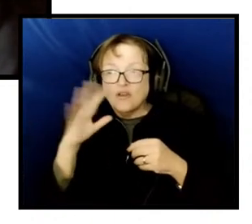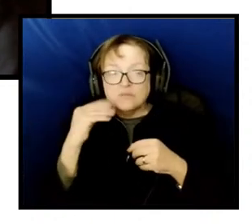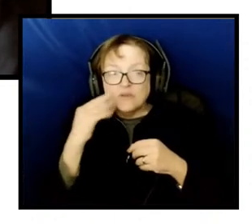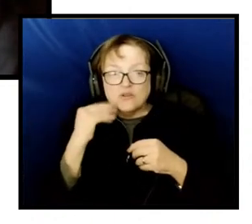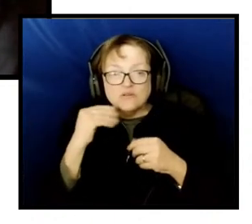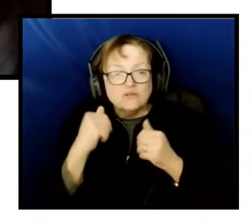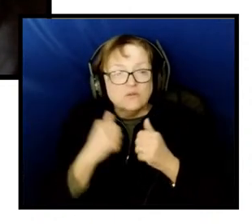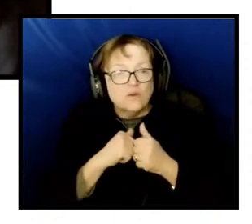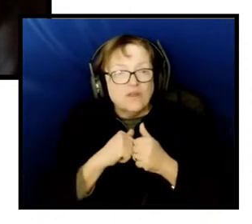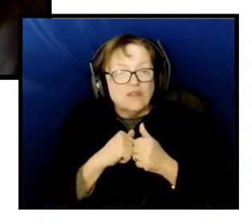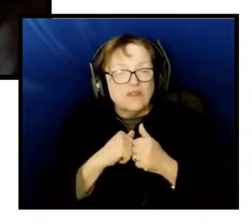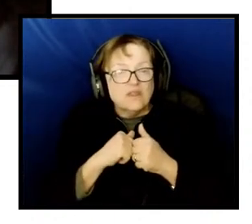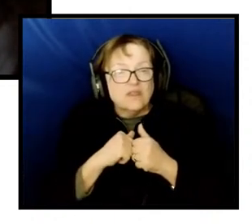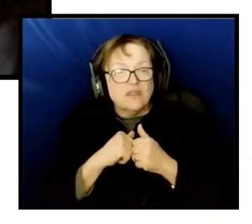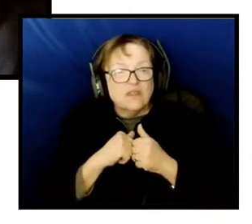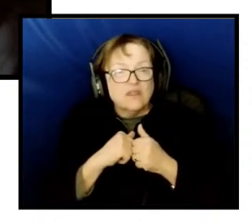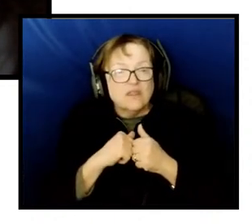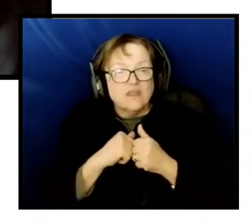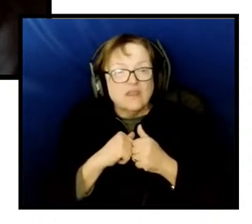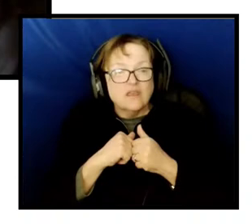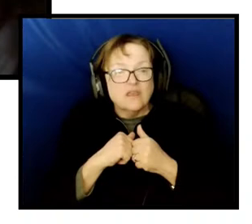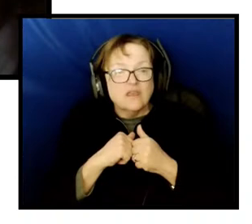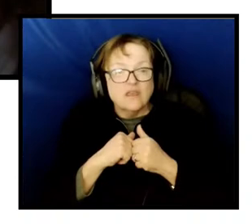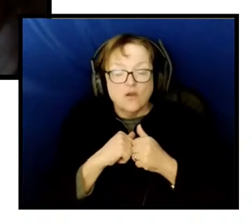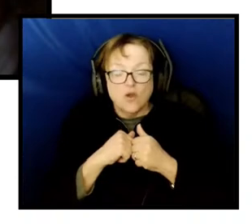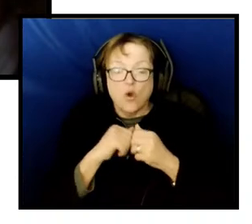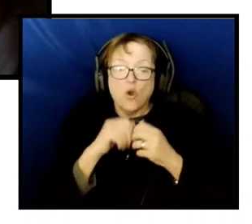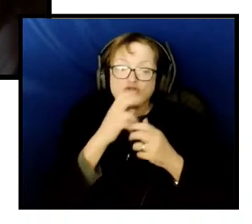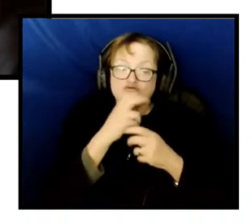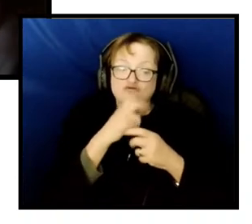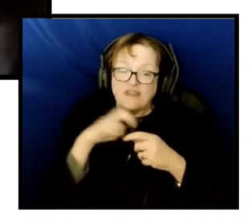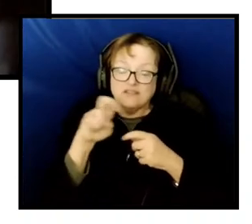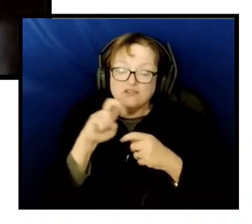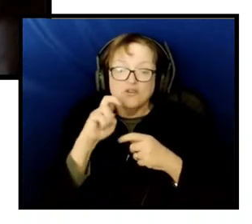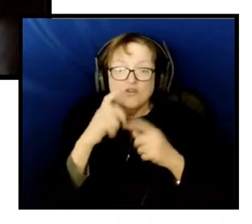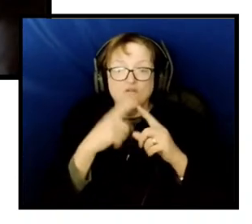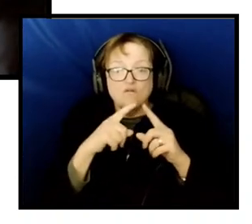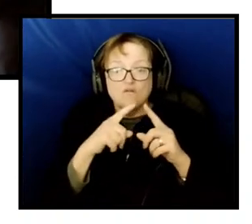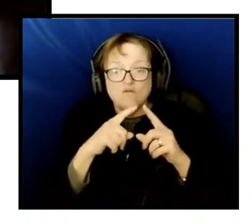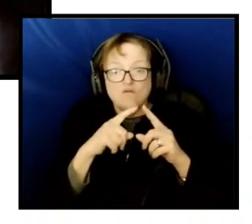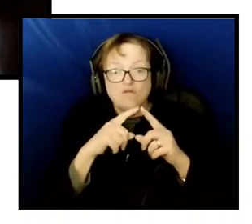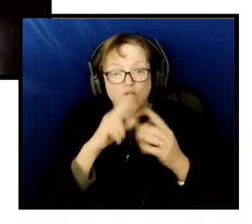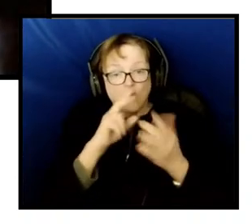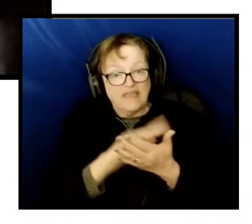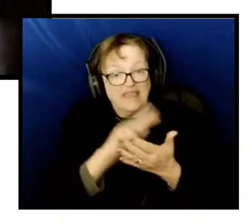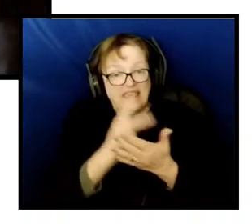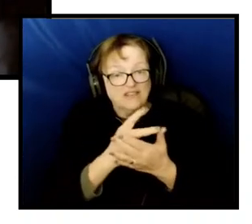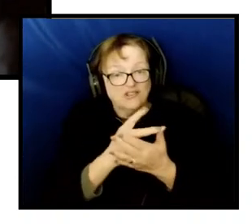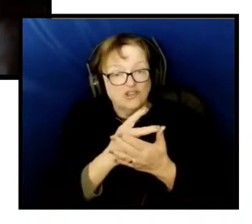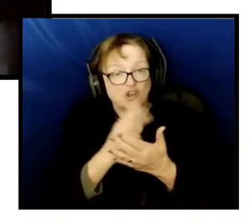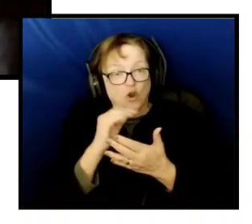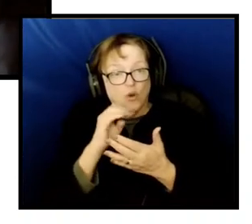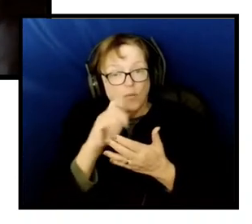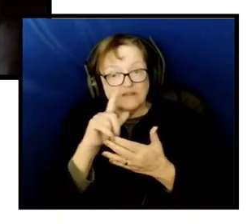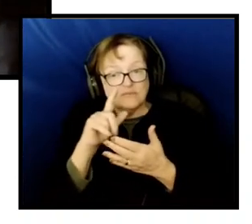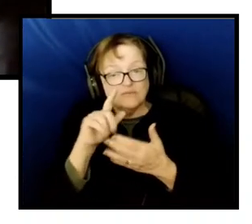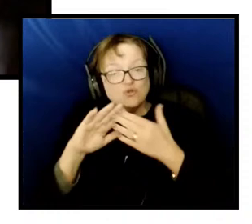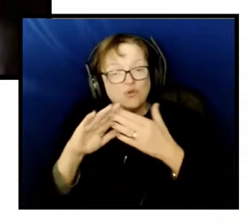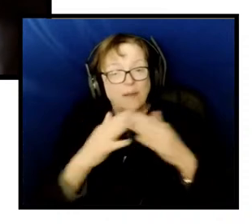like, or rather transition from like kitchen or herbalism to like community